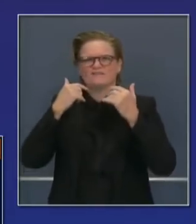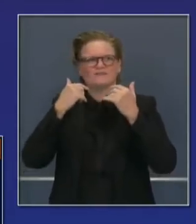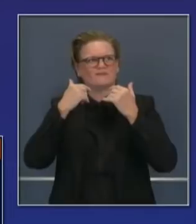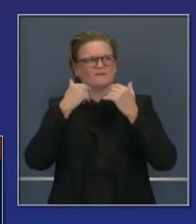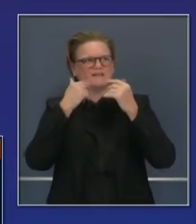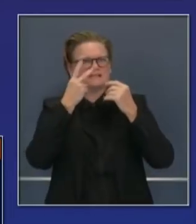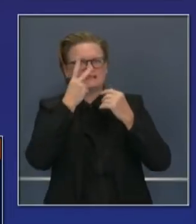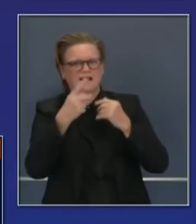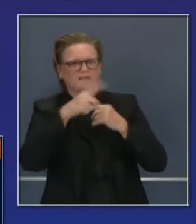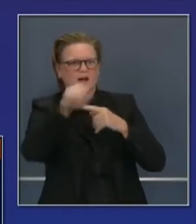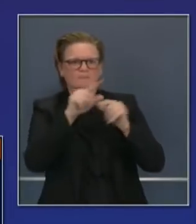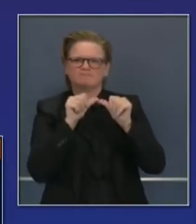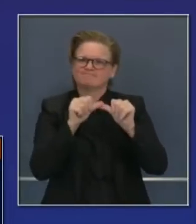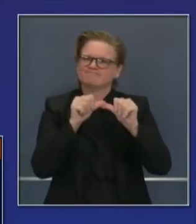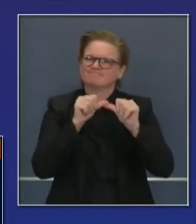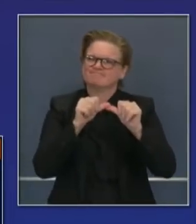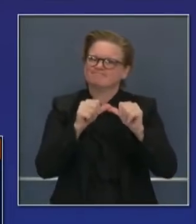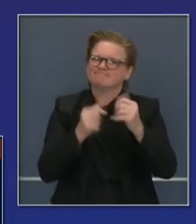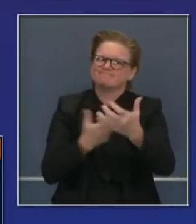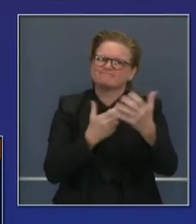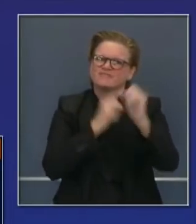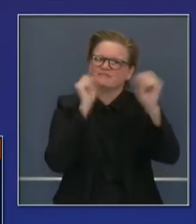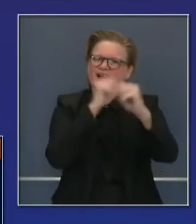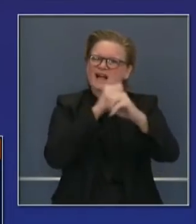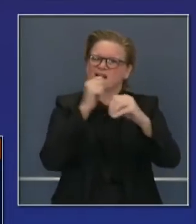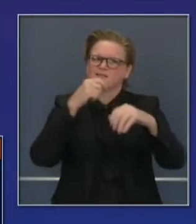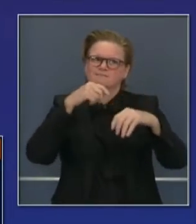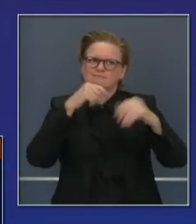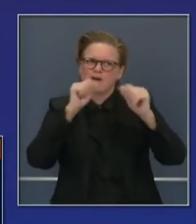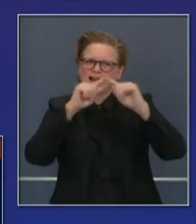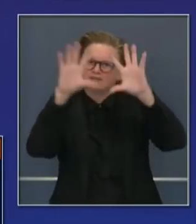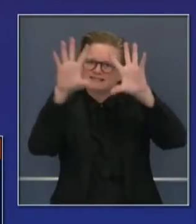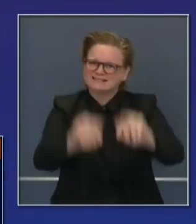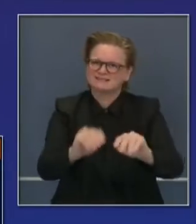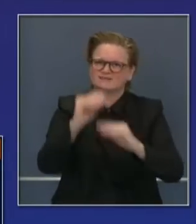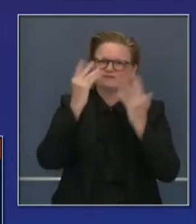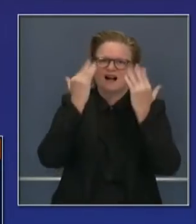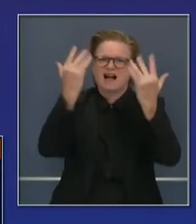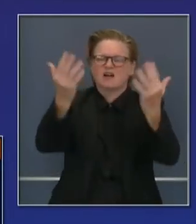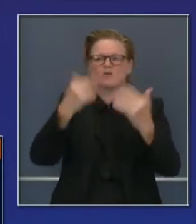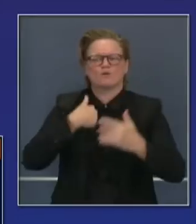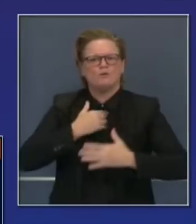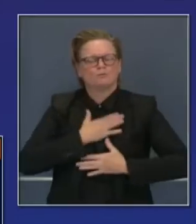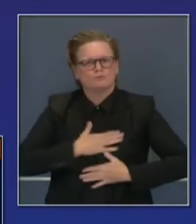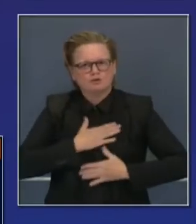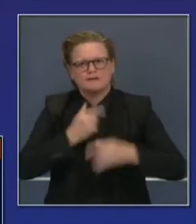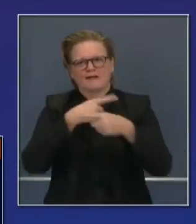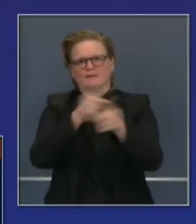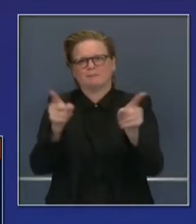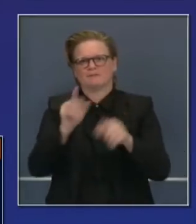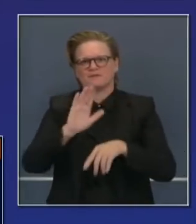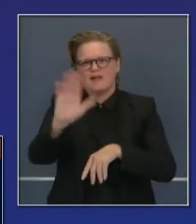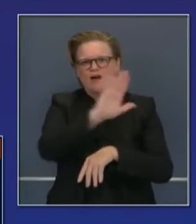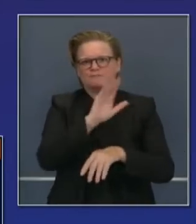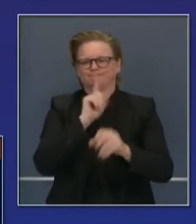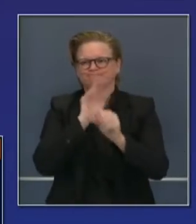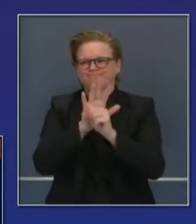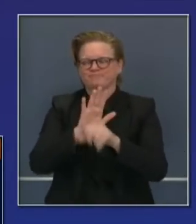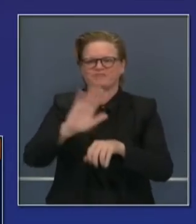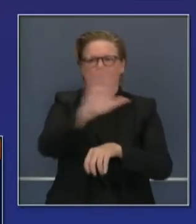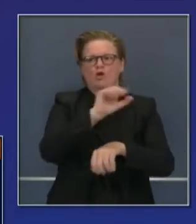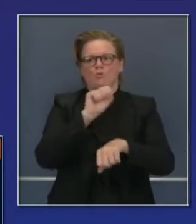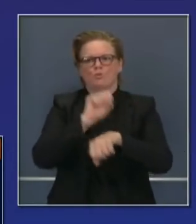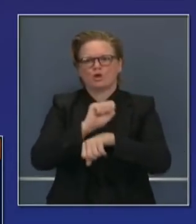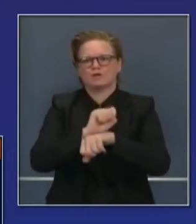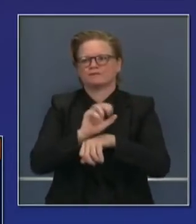And we recognize you. And we can't say thank you enough for your heroic work this wildfire season and all we're demanding